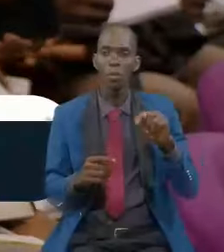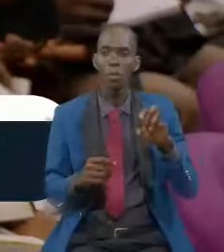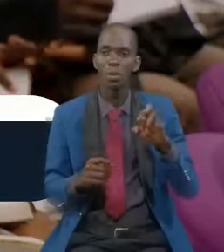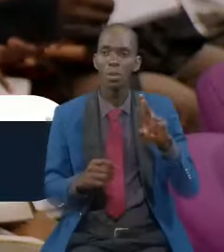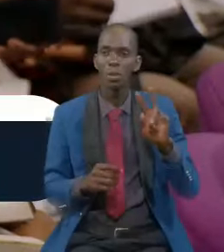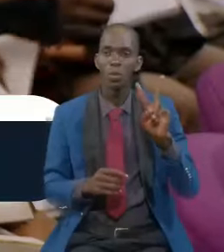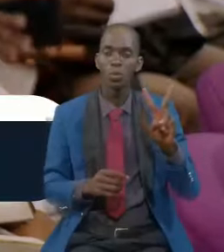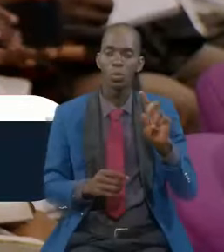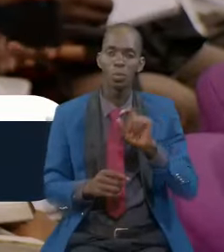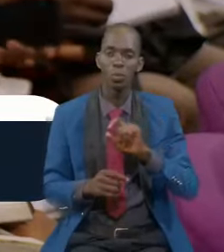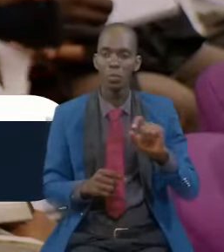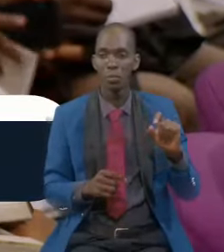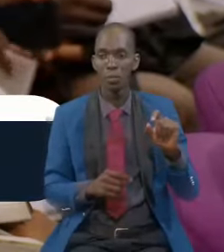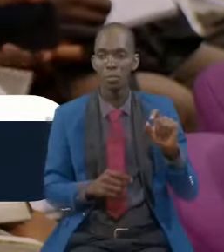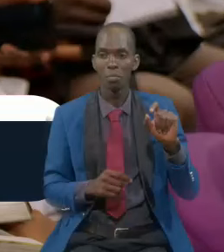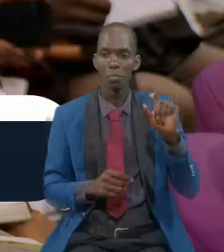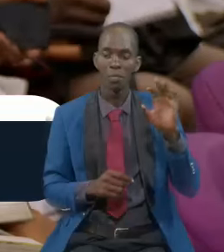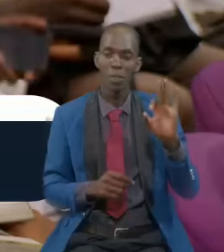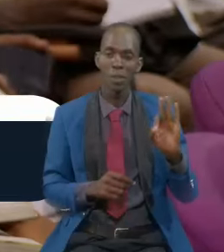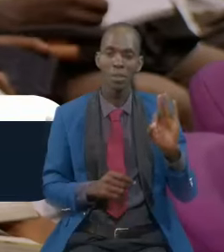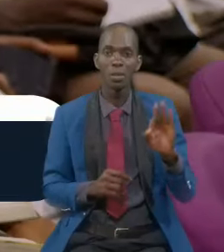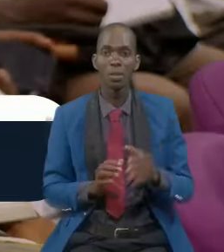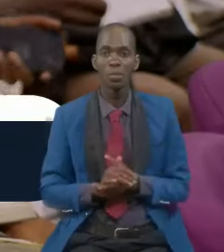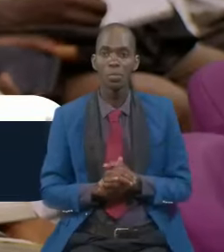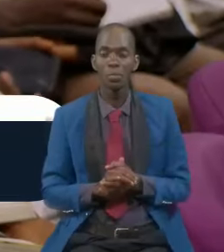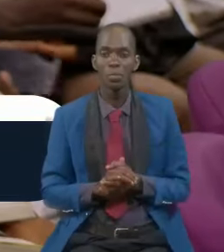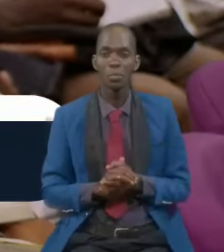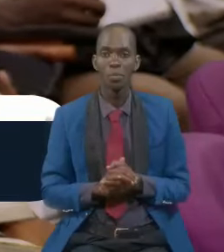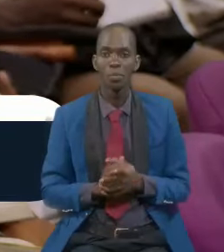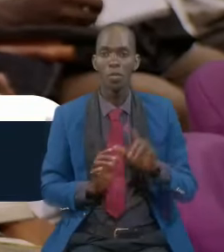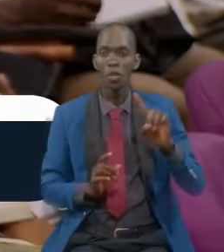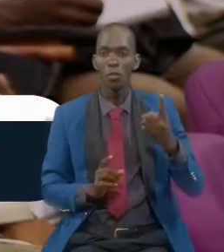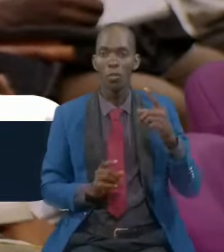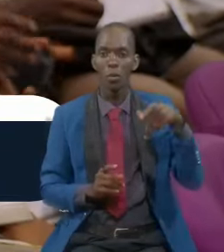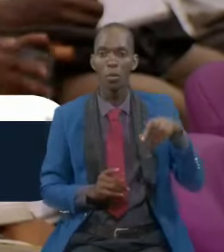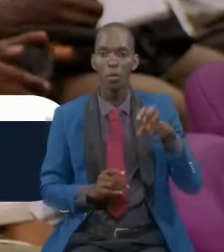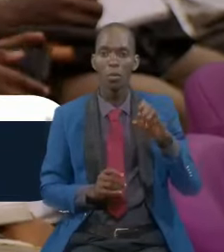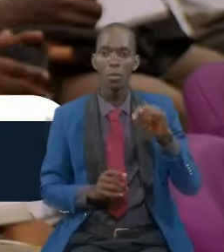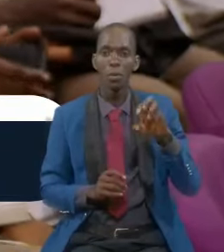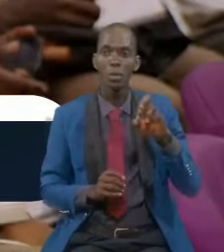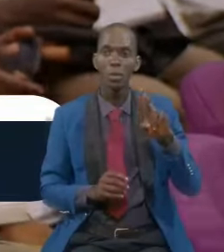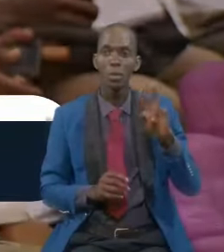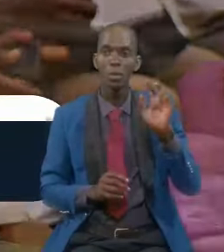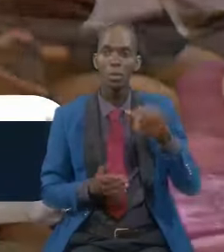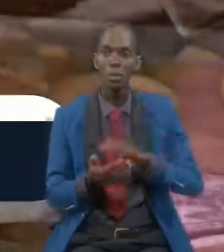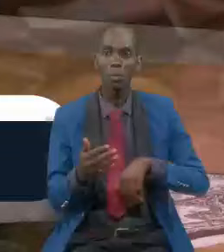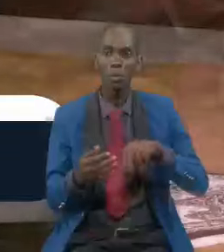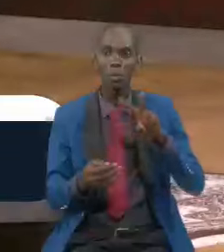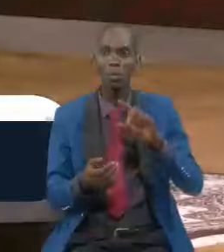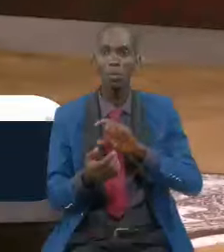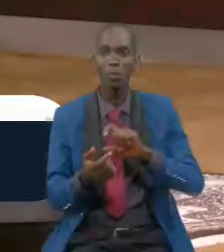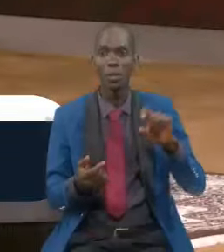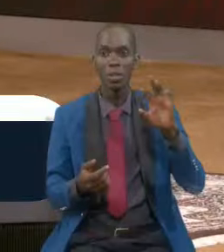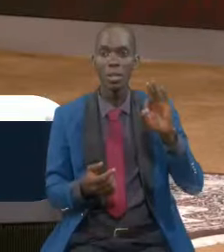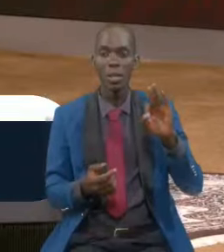chapter 2, and we're reading from verse 9. 1 Peter chapter 2, verse 9.